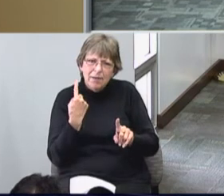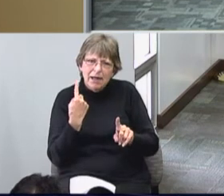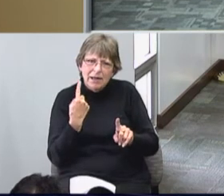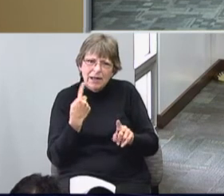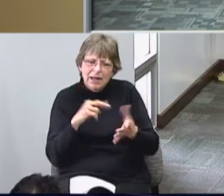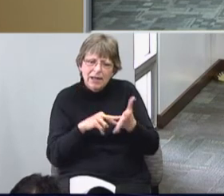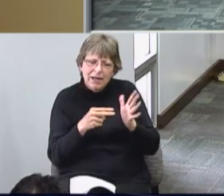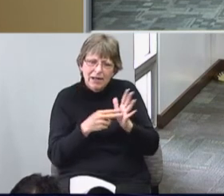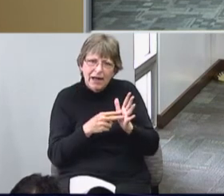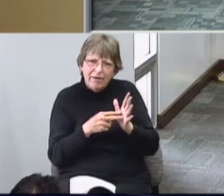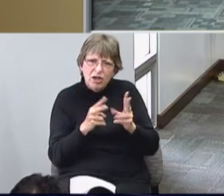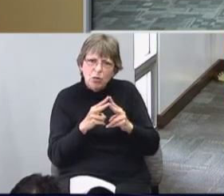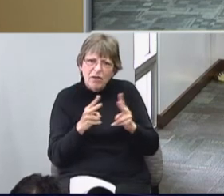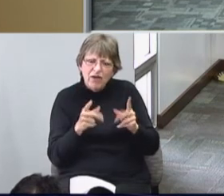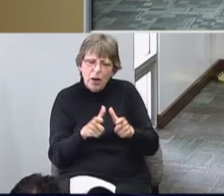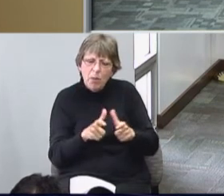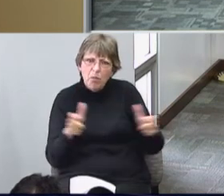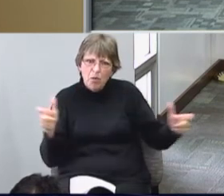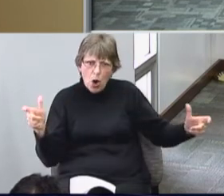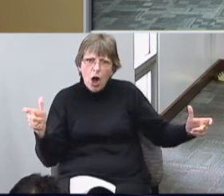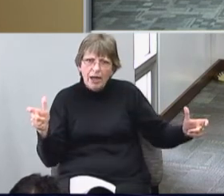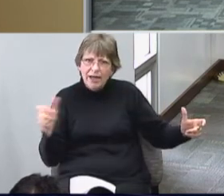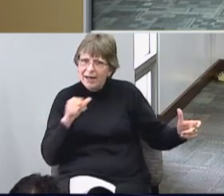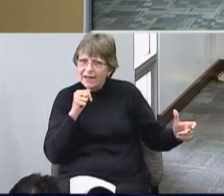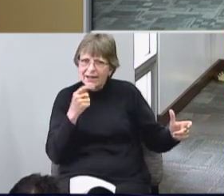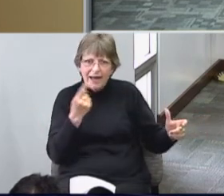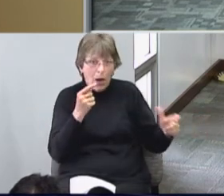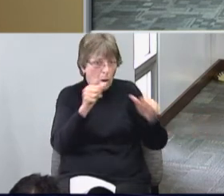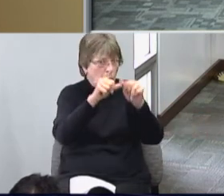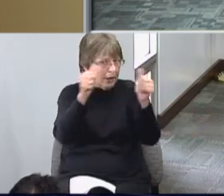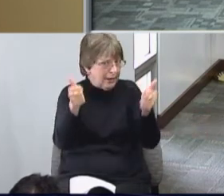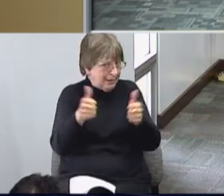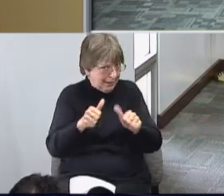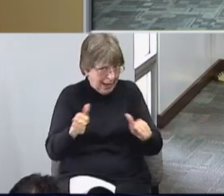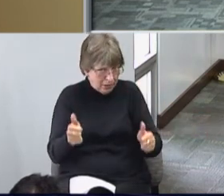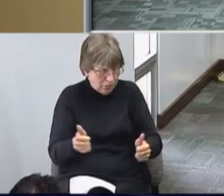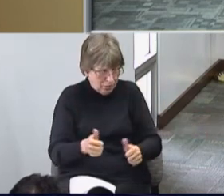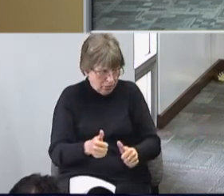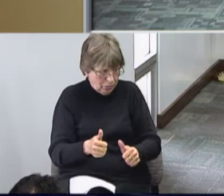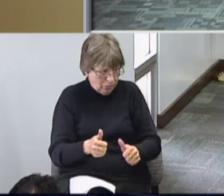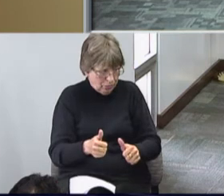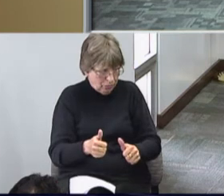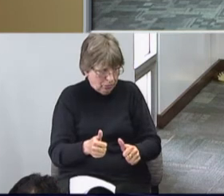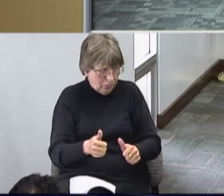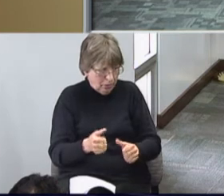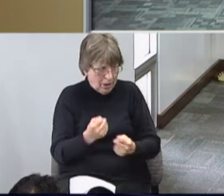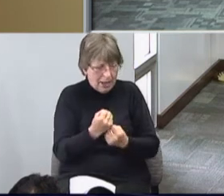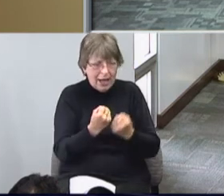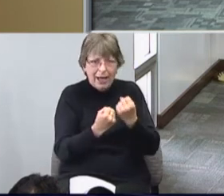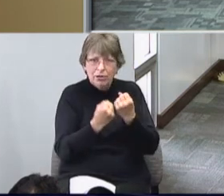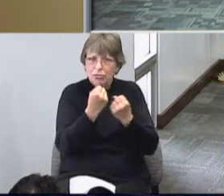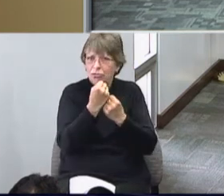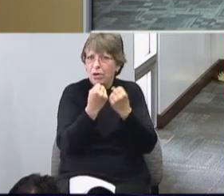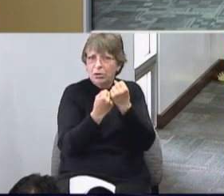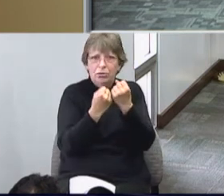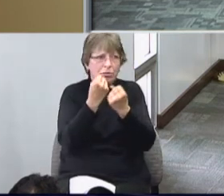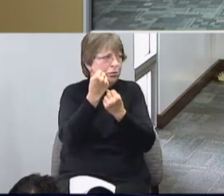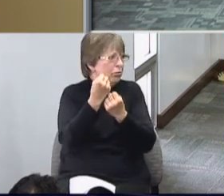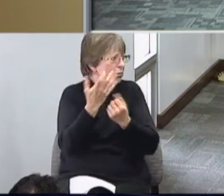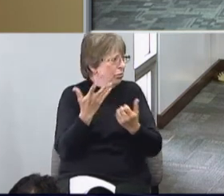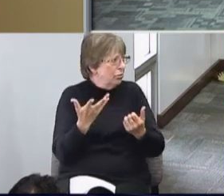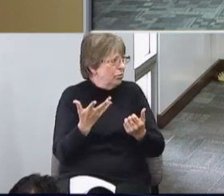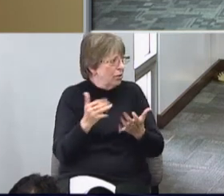It's not necessarily just statues, or that there are structures that can be put outside that